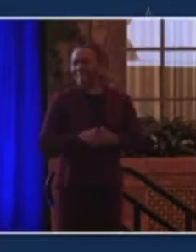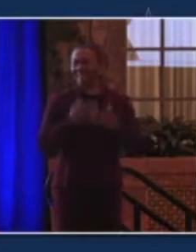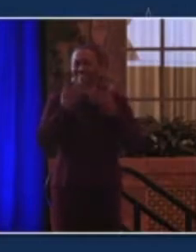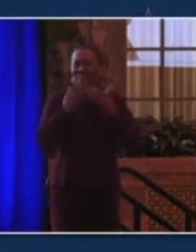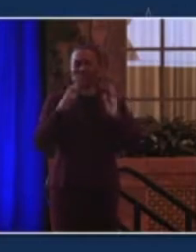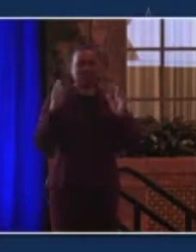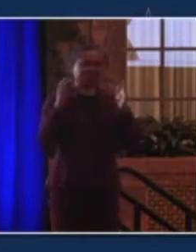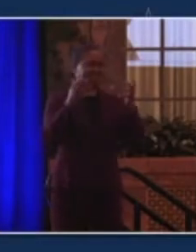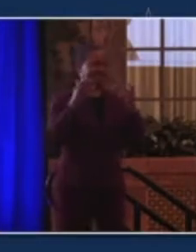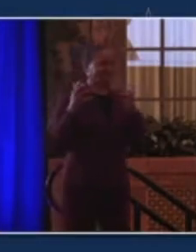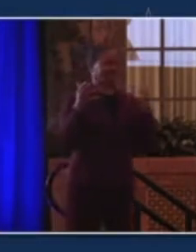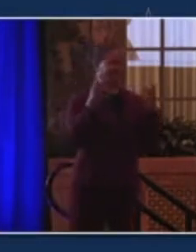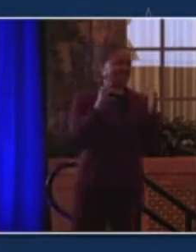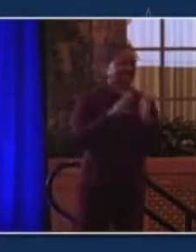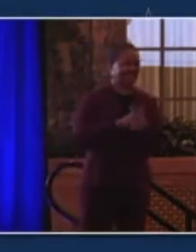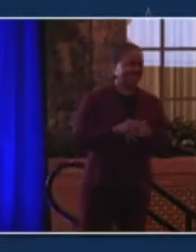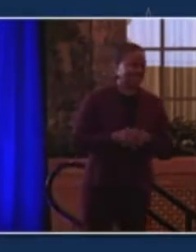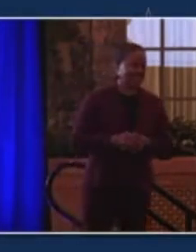evening.